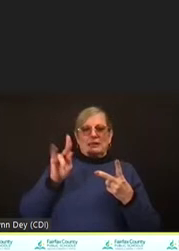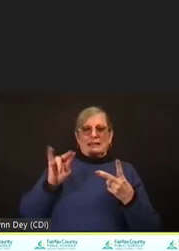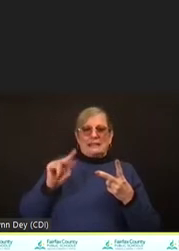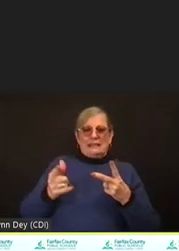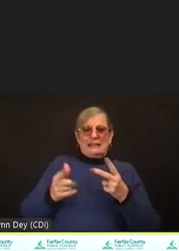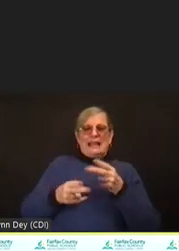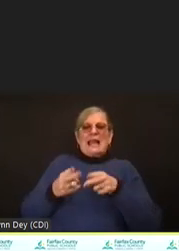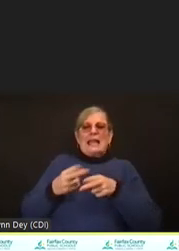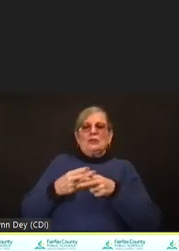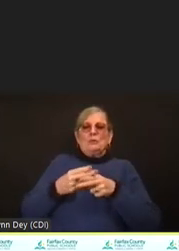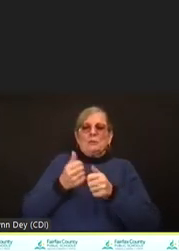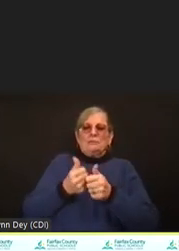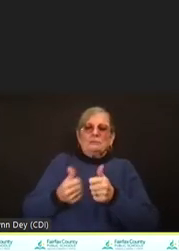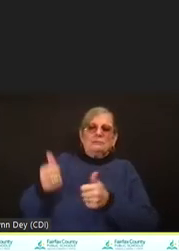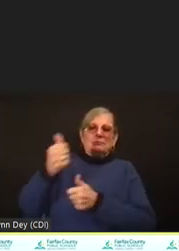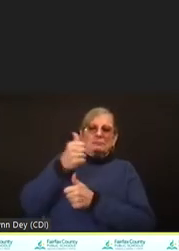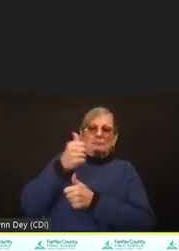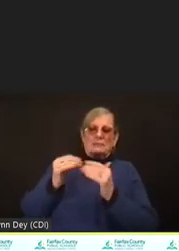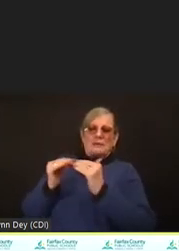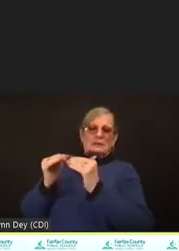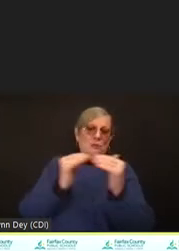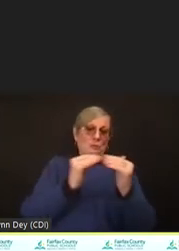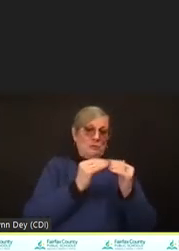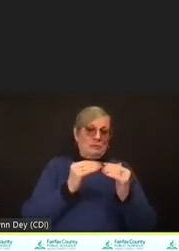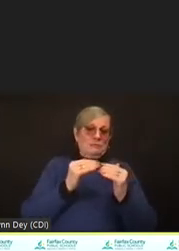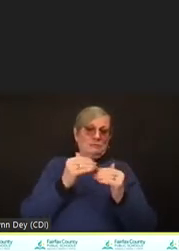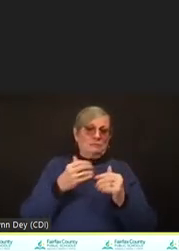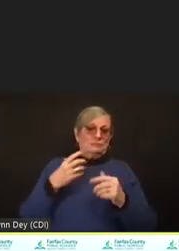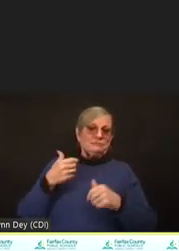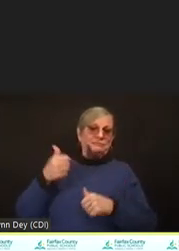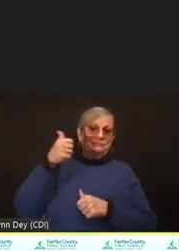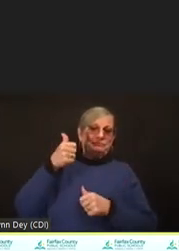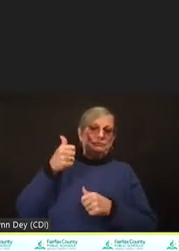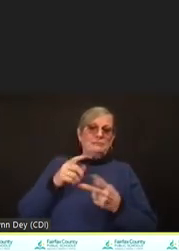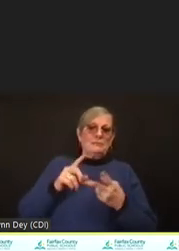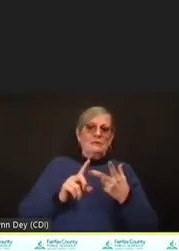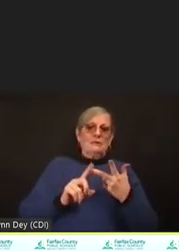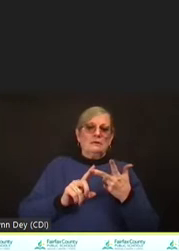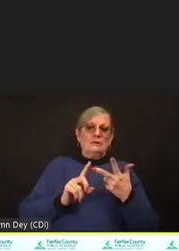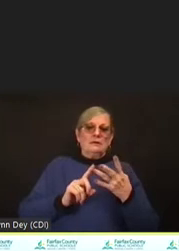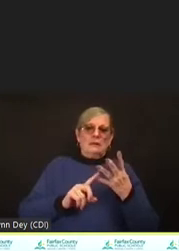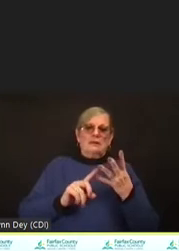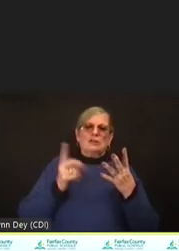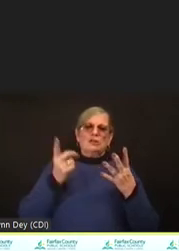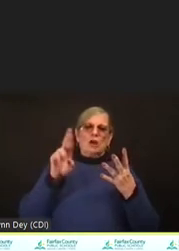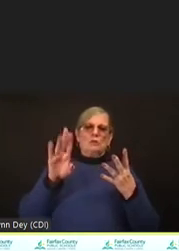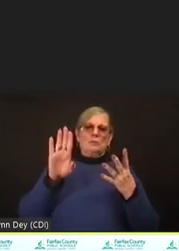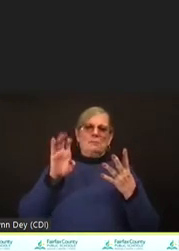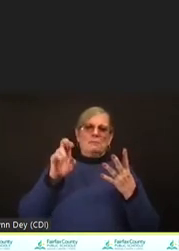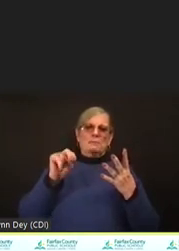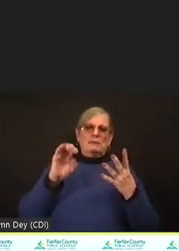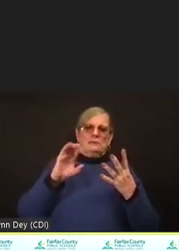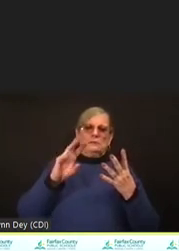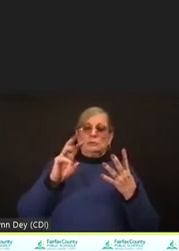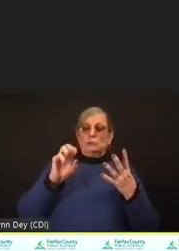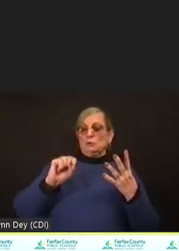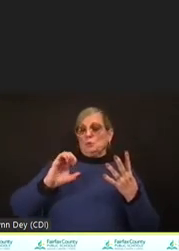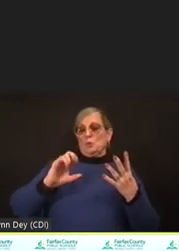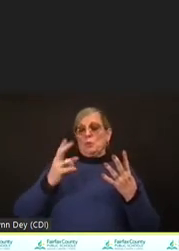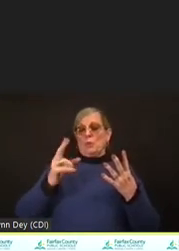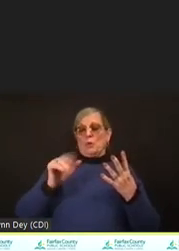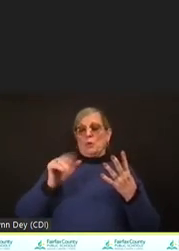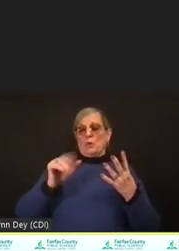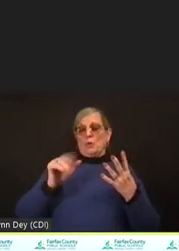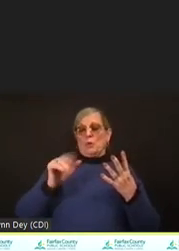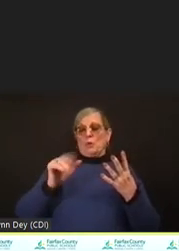Schools. Dr. Benjamin Schwartz, who's the Director of Epidemiology and Population Health at Fairfax County's Health Department.